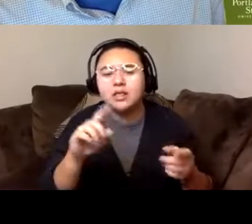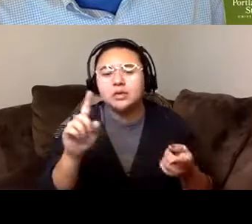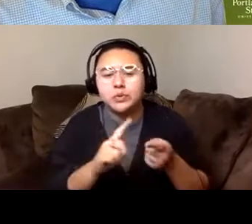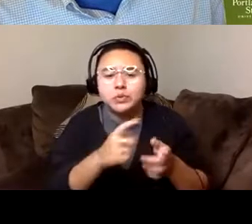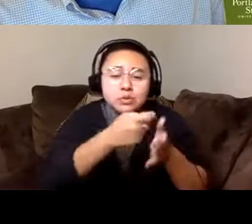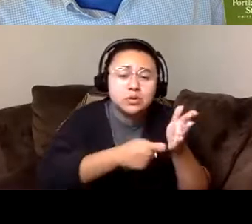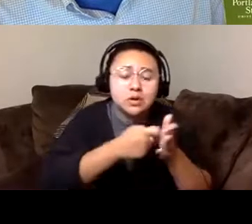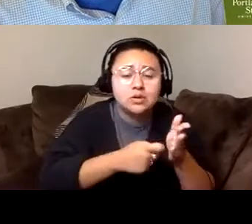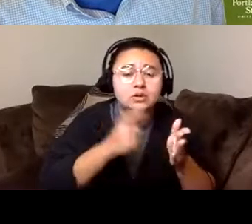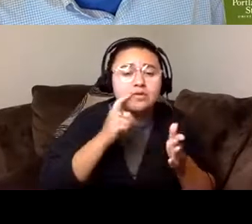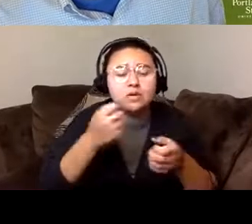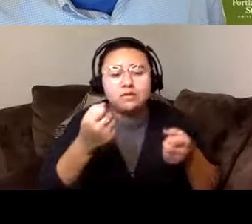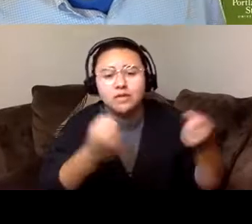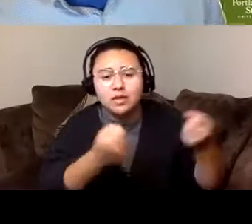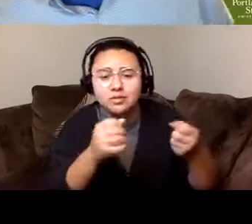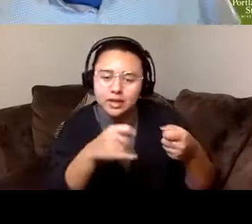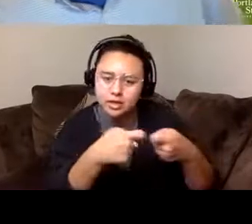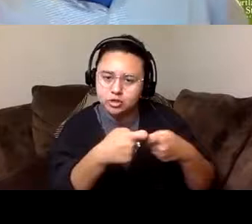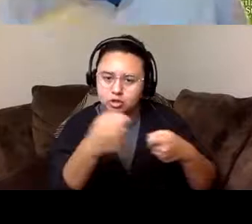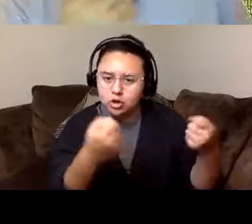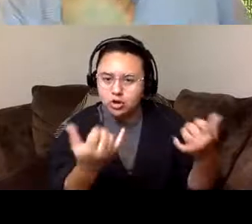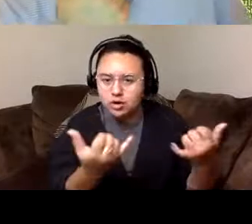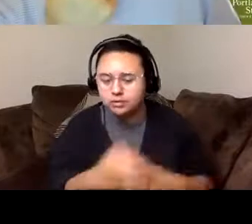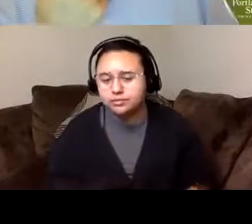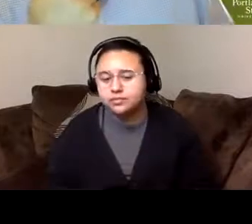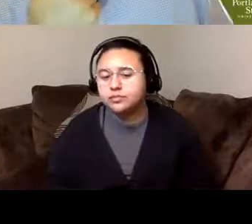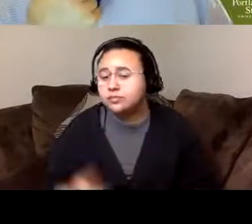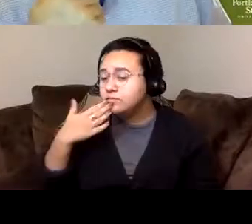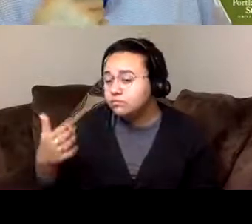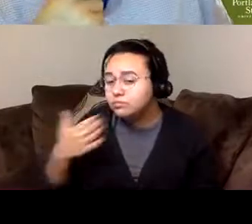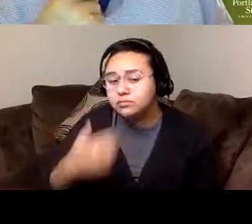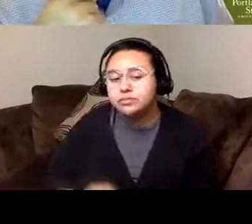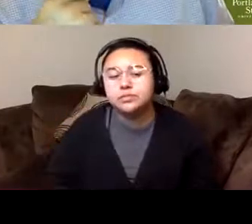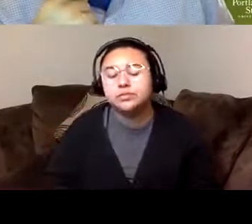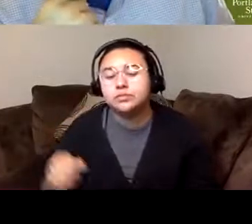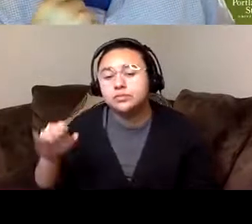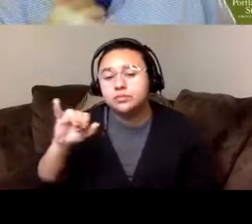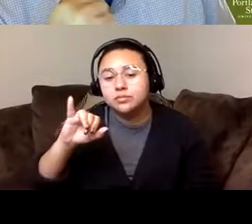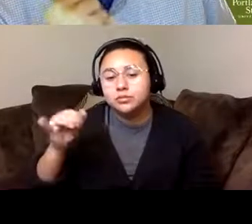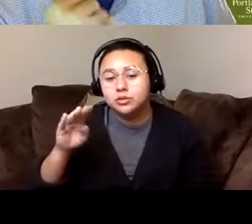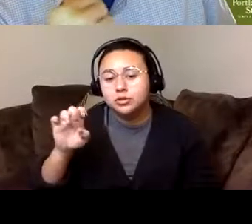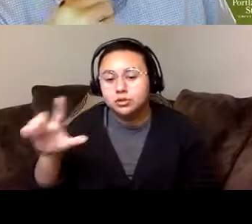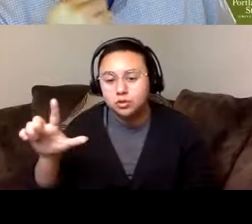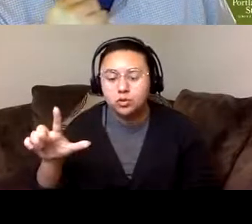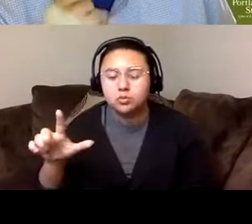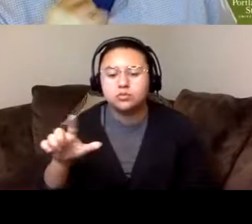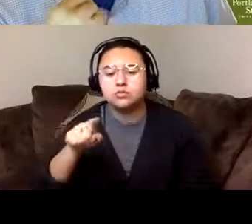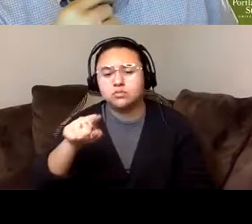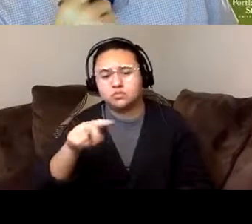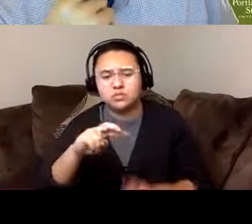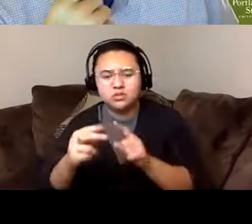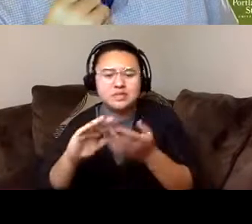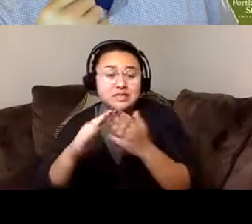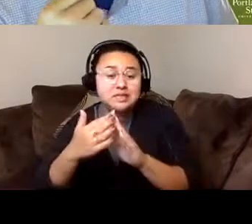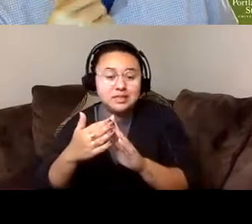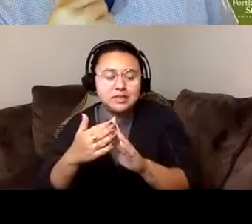now? Great, thanks. So Joel, you know, from the city perspective,